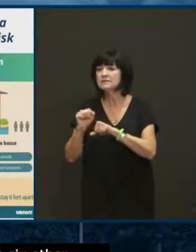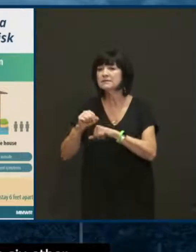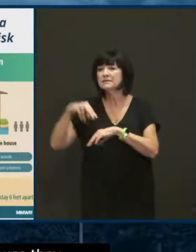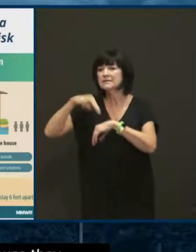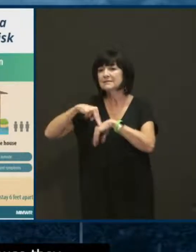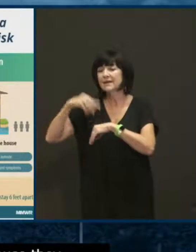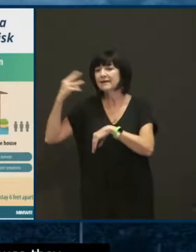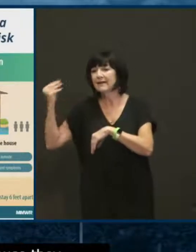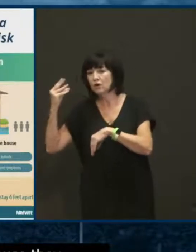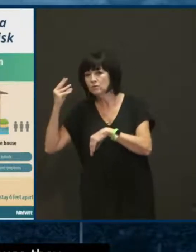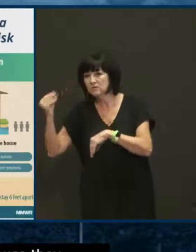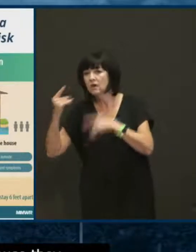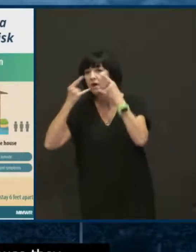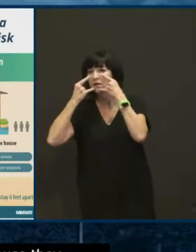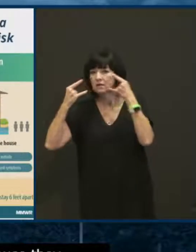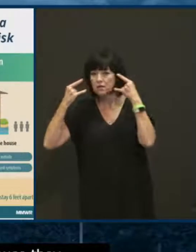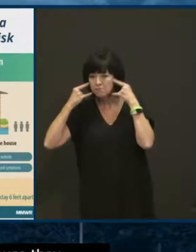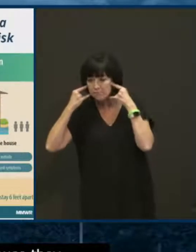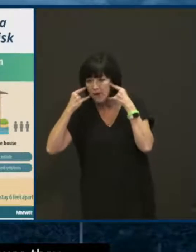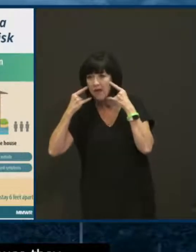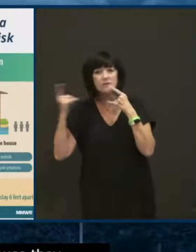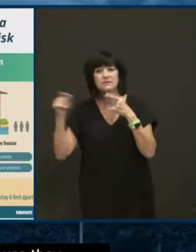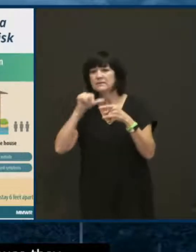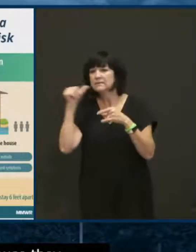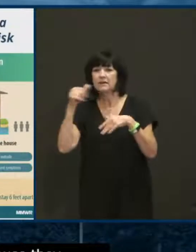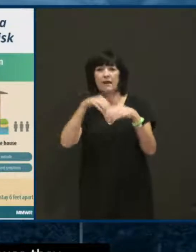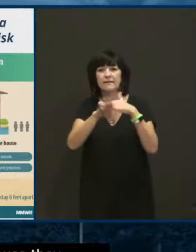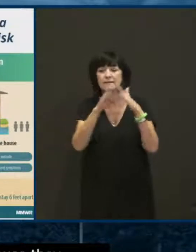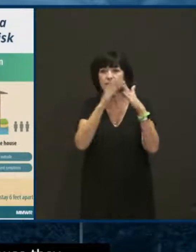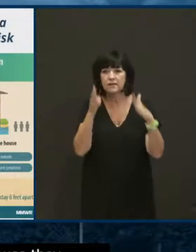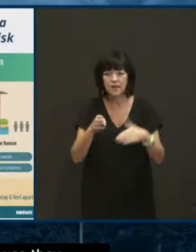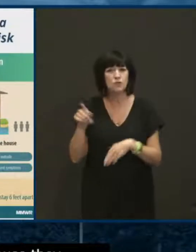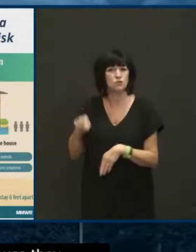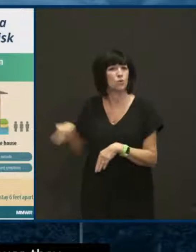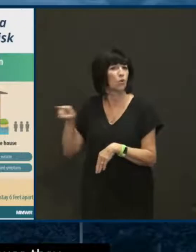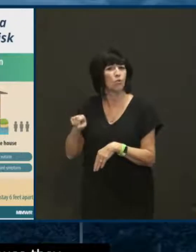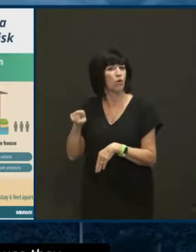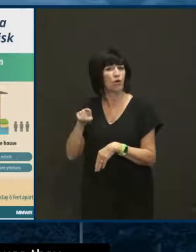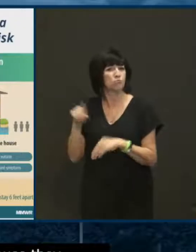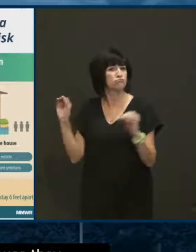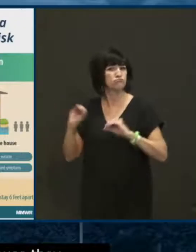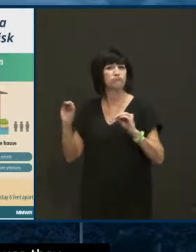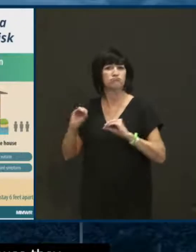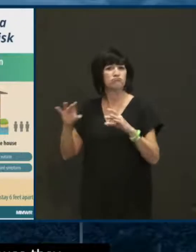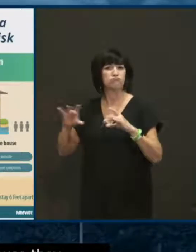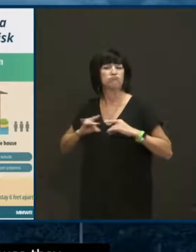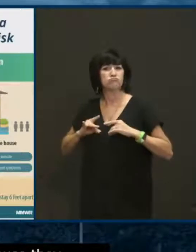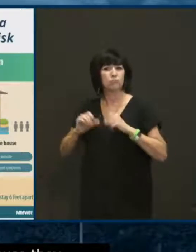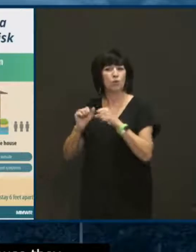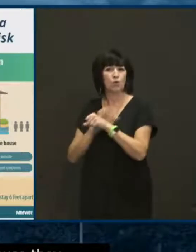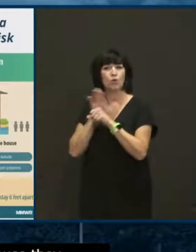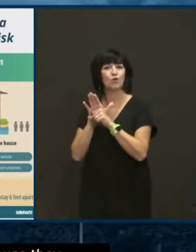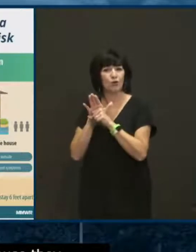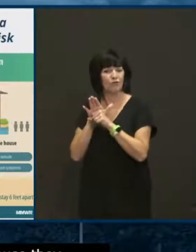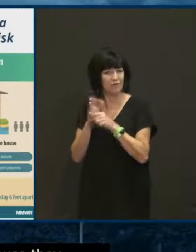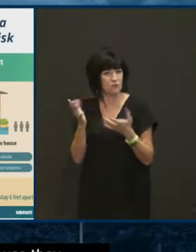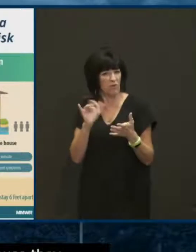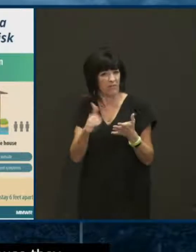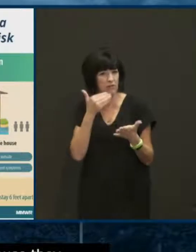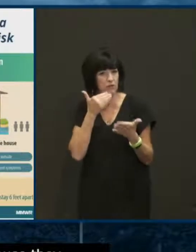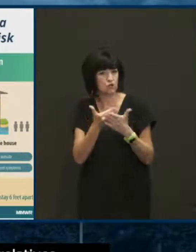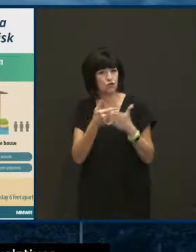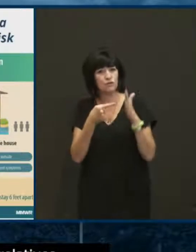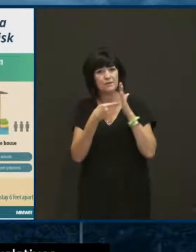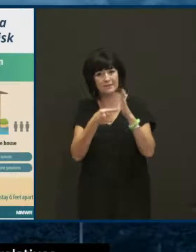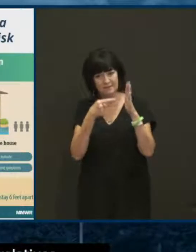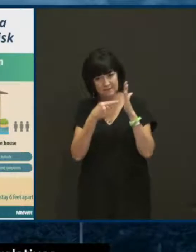coverings. None of those relatives became ill. So I think that this really is a good example of all those mitigation strategies, the